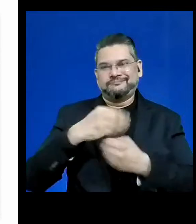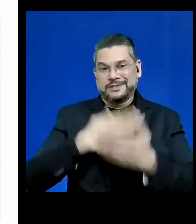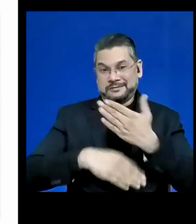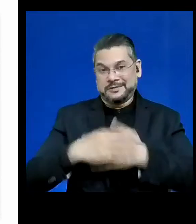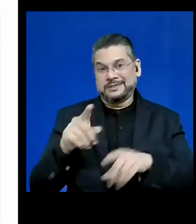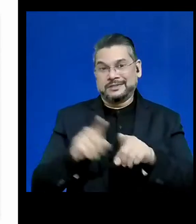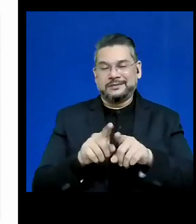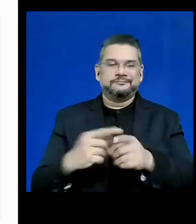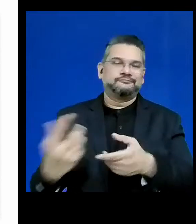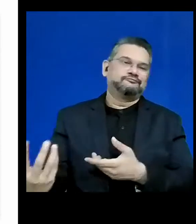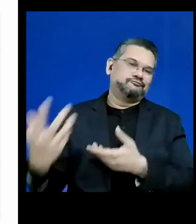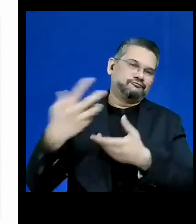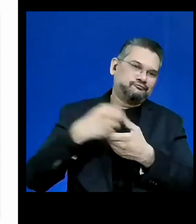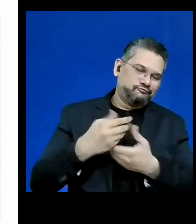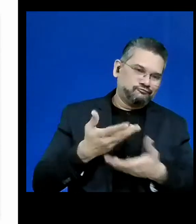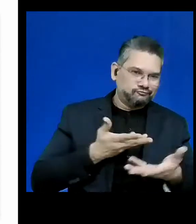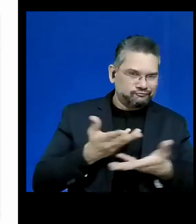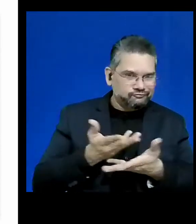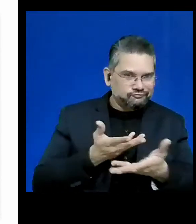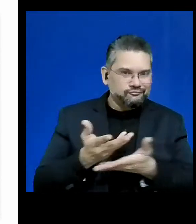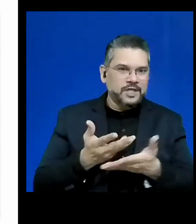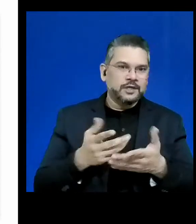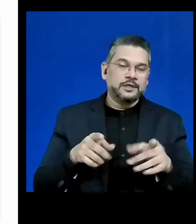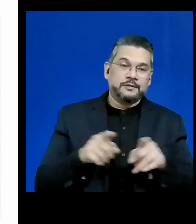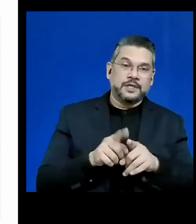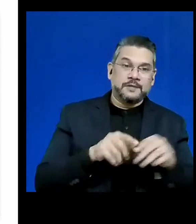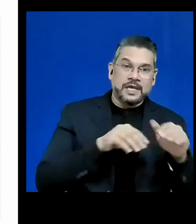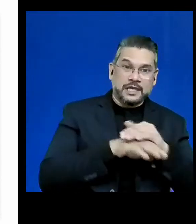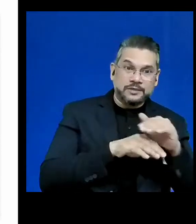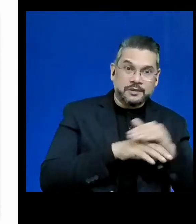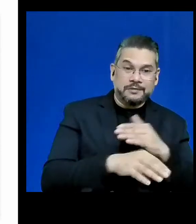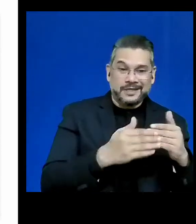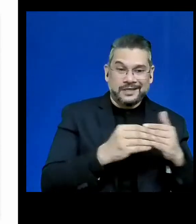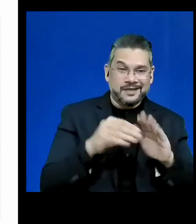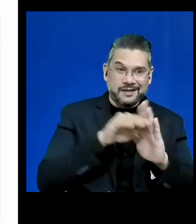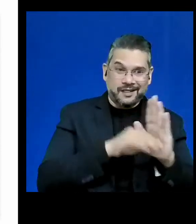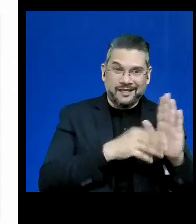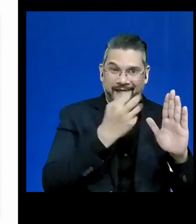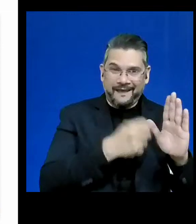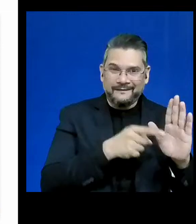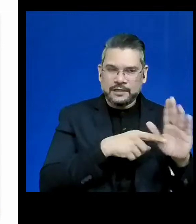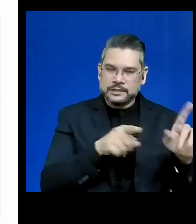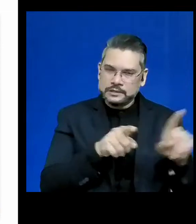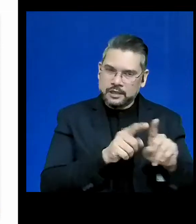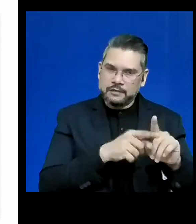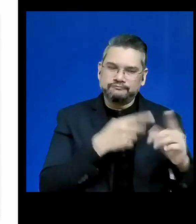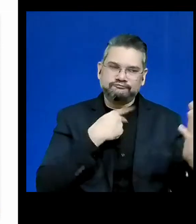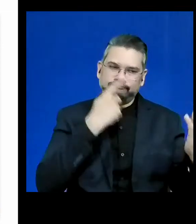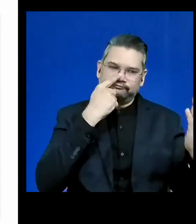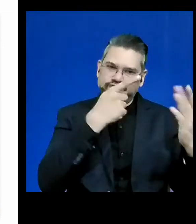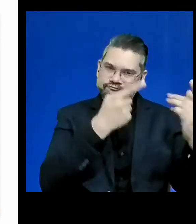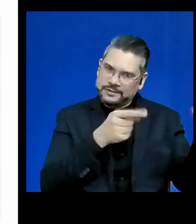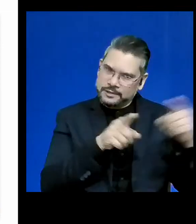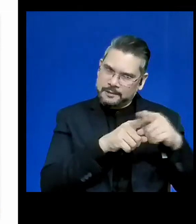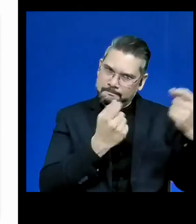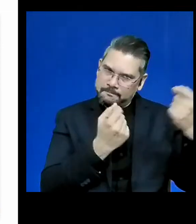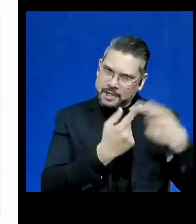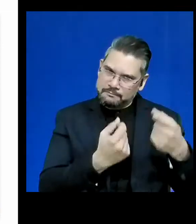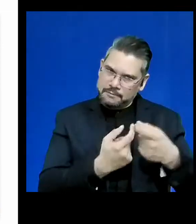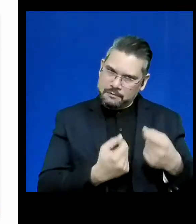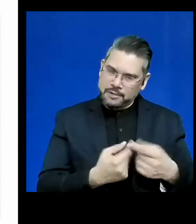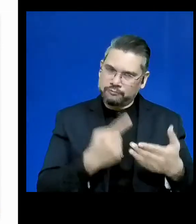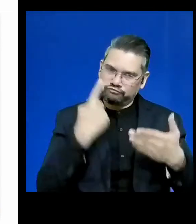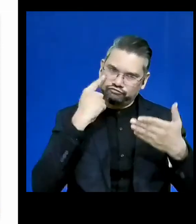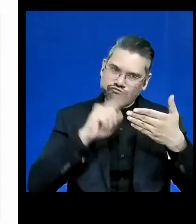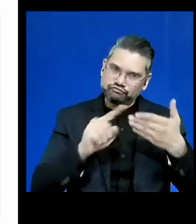Meeting accessibility guidelines is another way to ensure that your content is accessible. That's not the only step. And then making